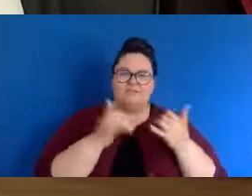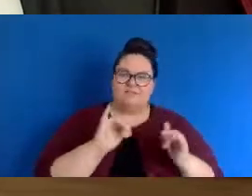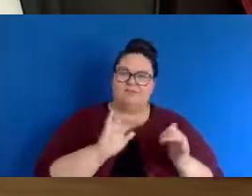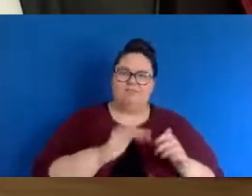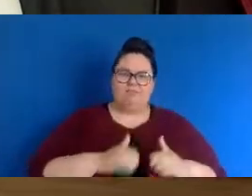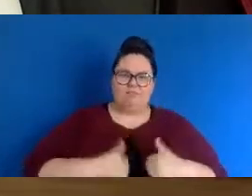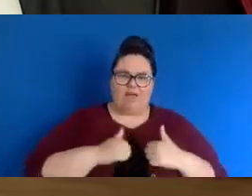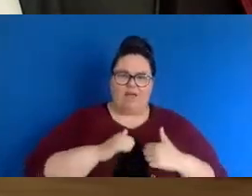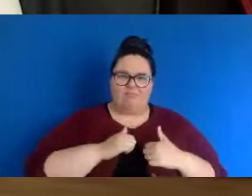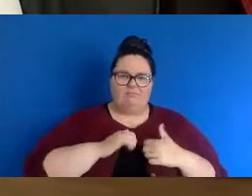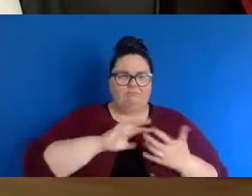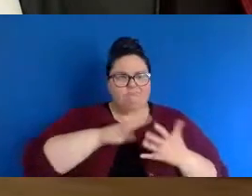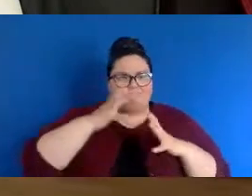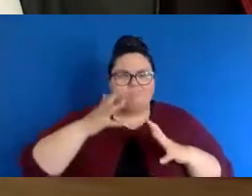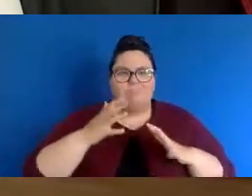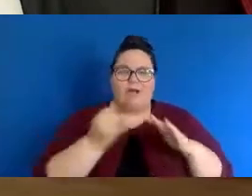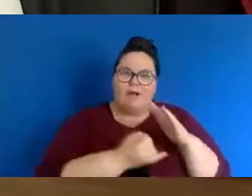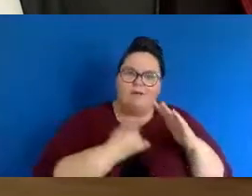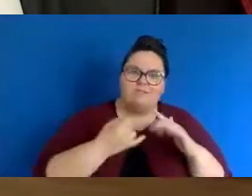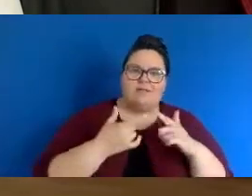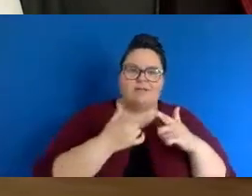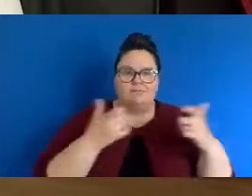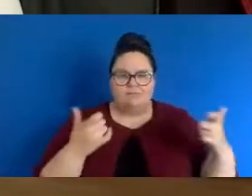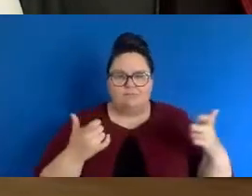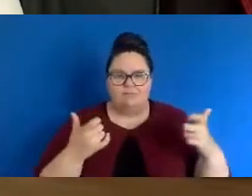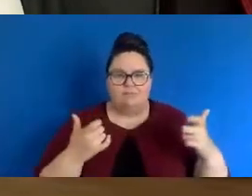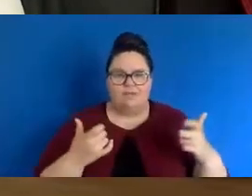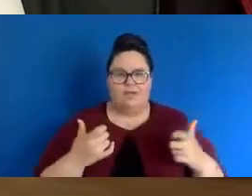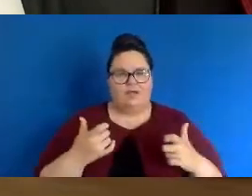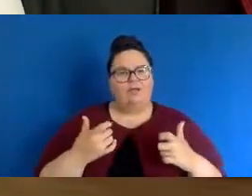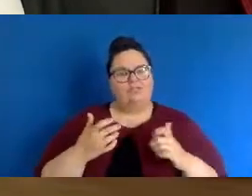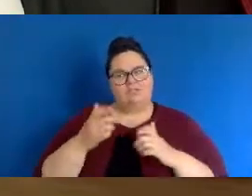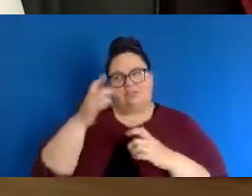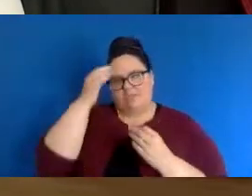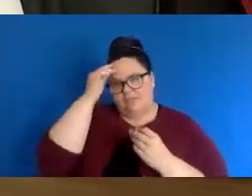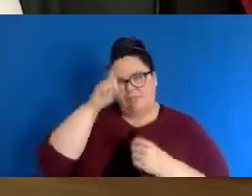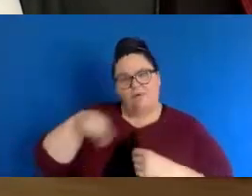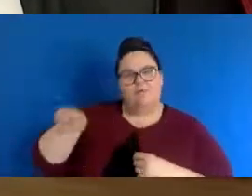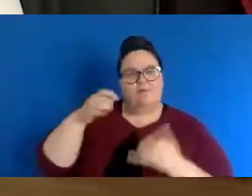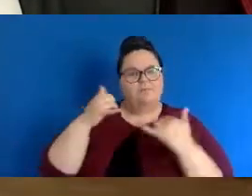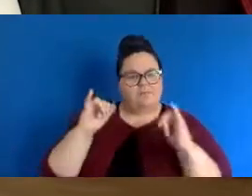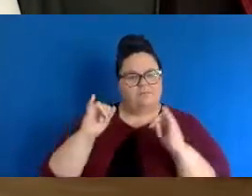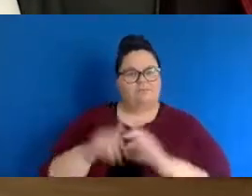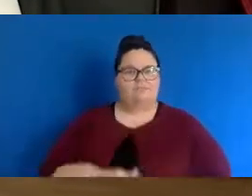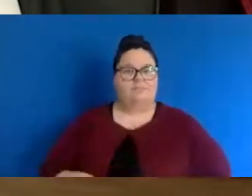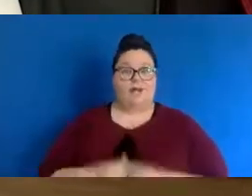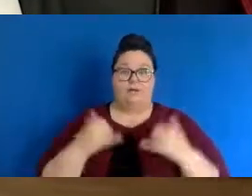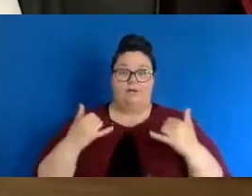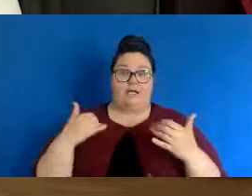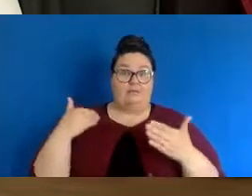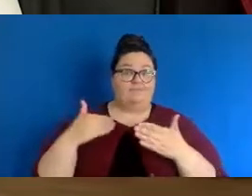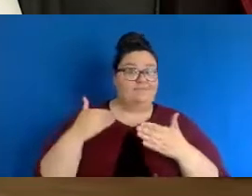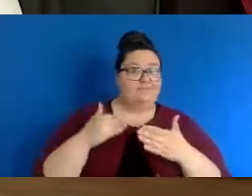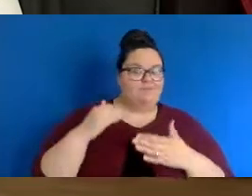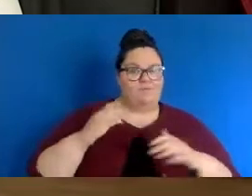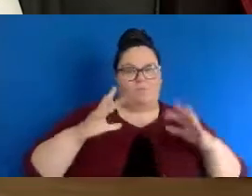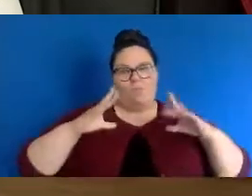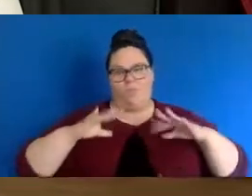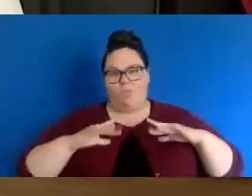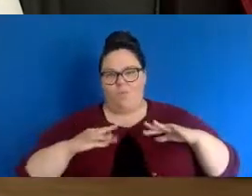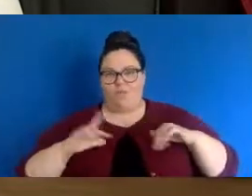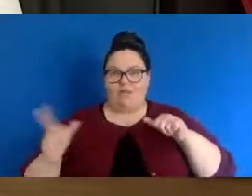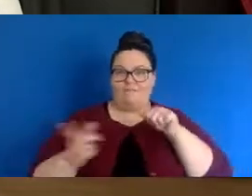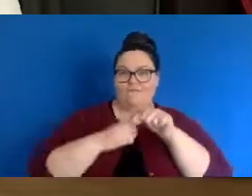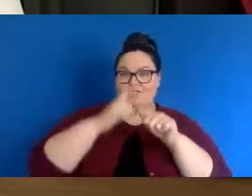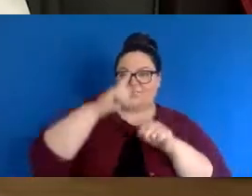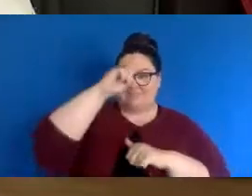as you go about your day. holiday weekend of the summer season. And I know that everyone is anxious to enjoy summer to the